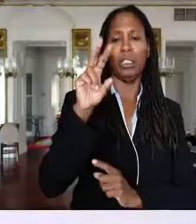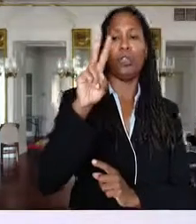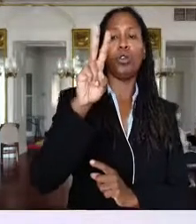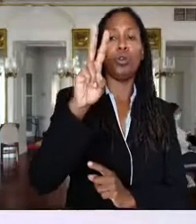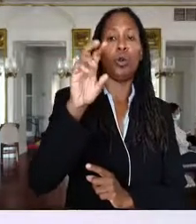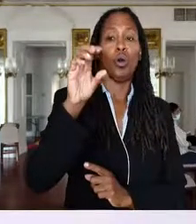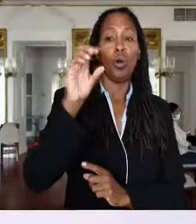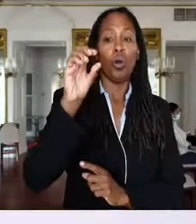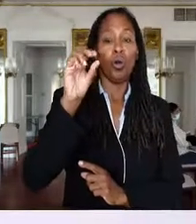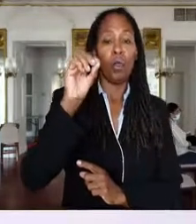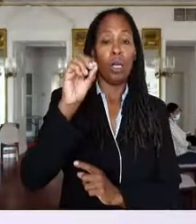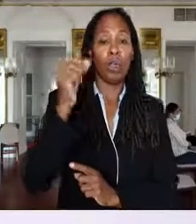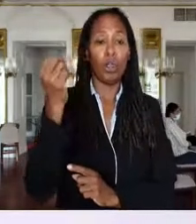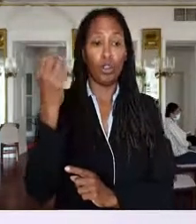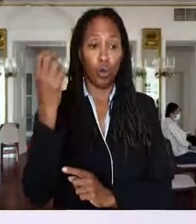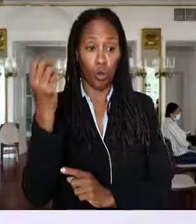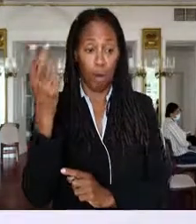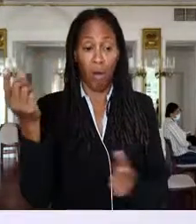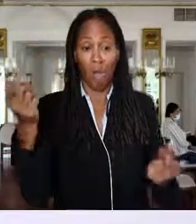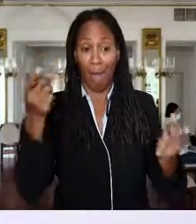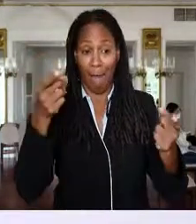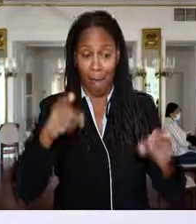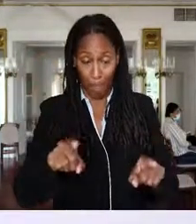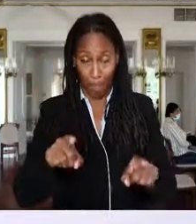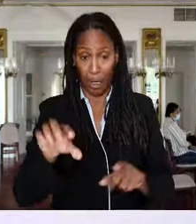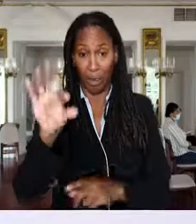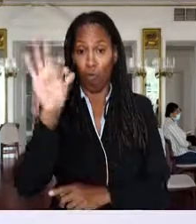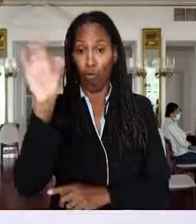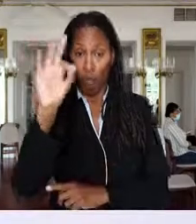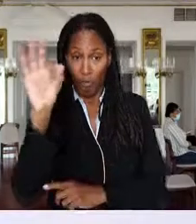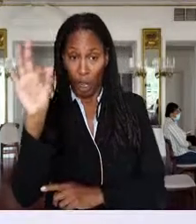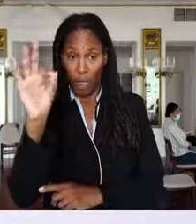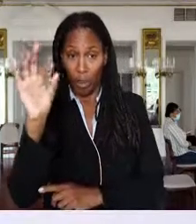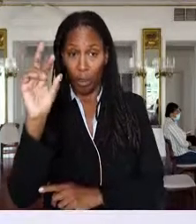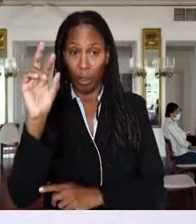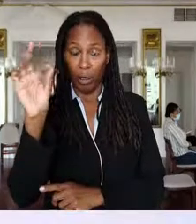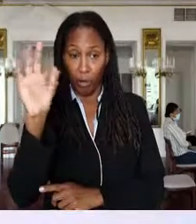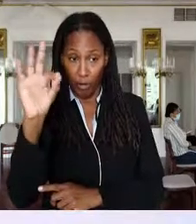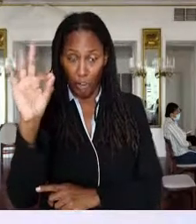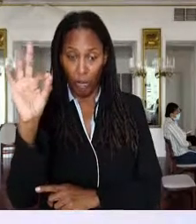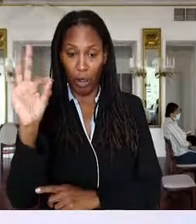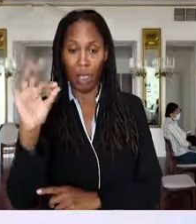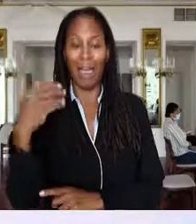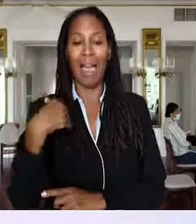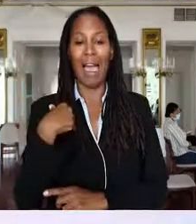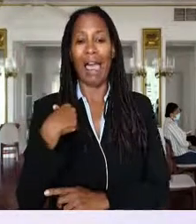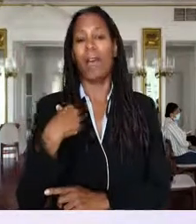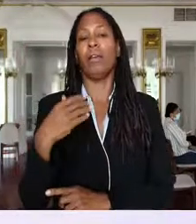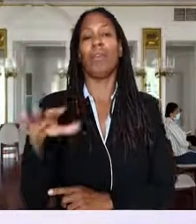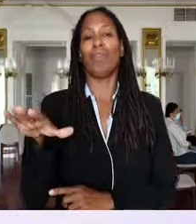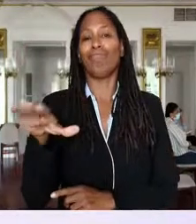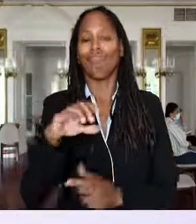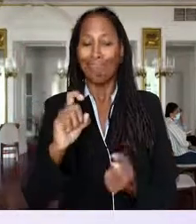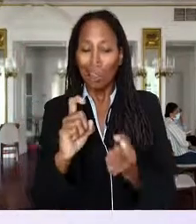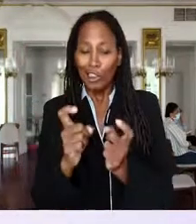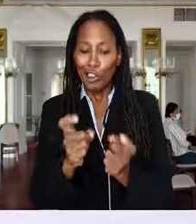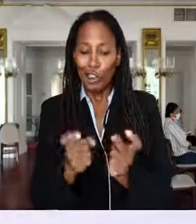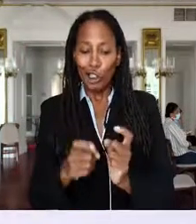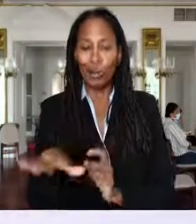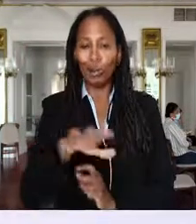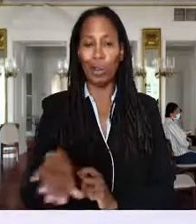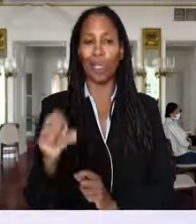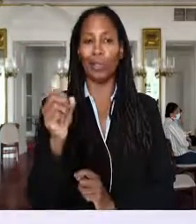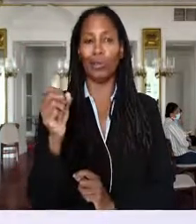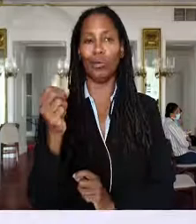In 2012, you had a refinery that had $500 million of EPA adjustments that they had to do in order to come